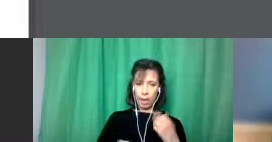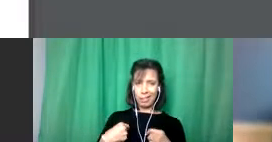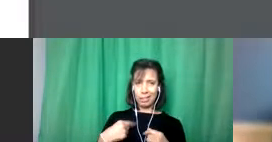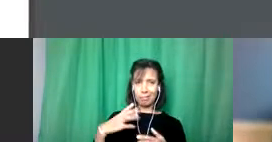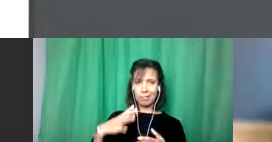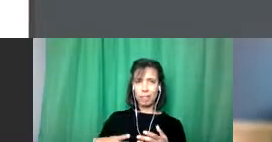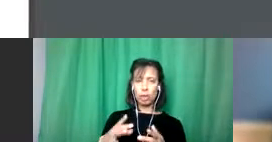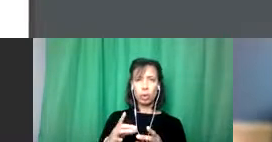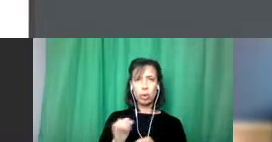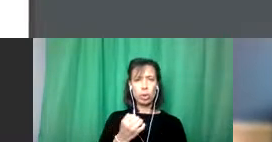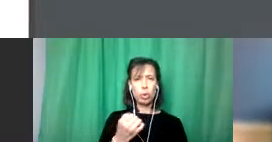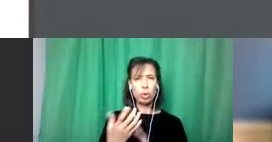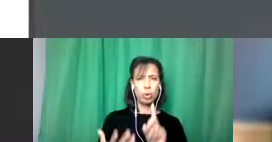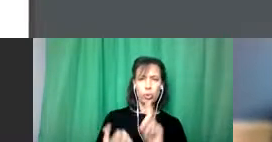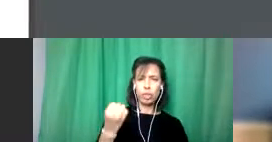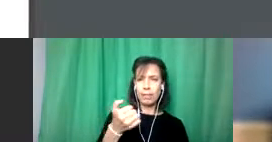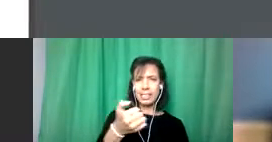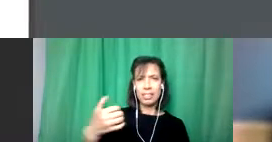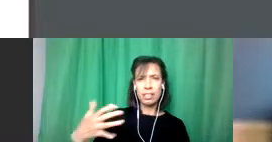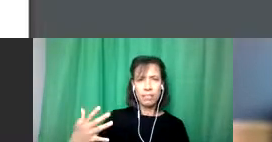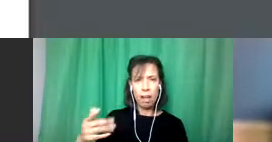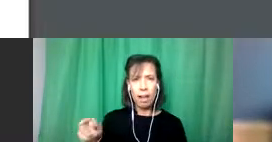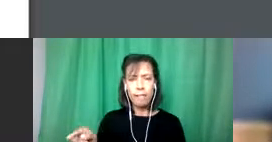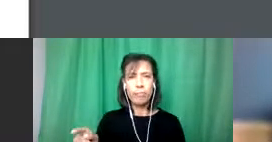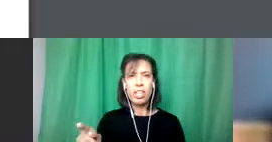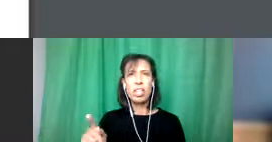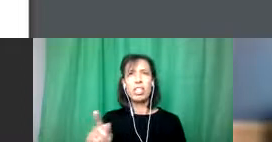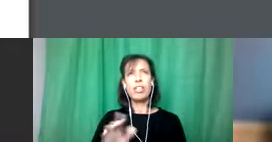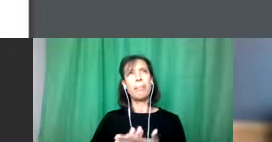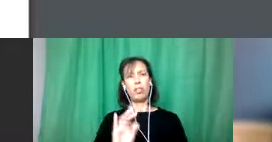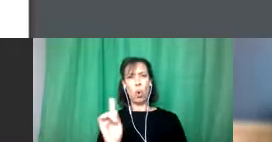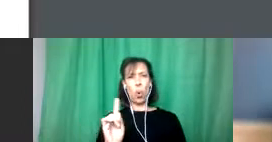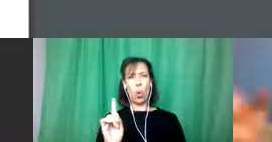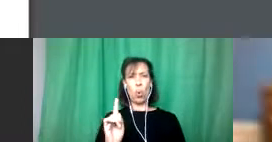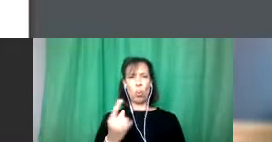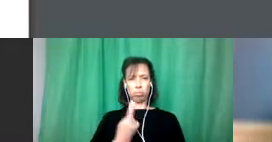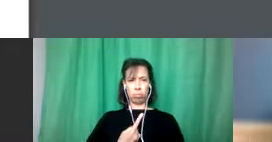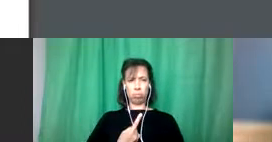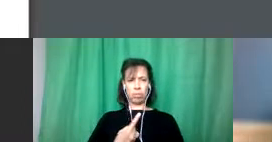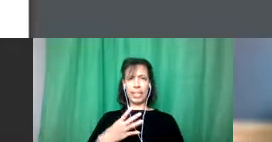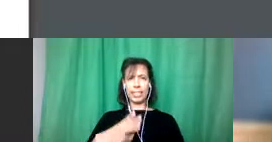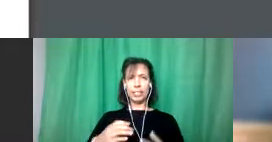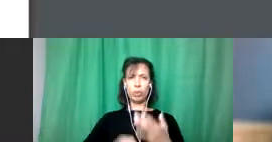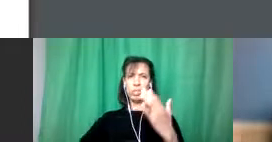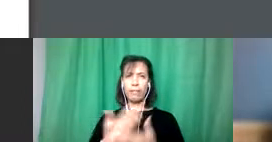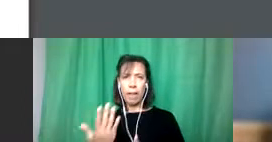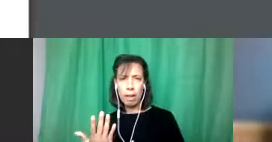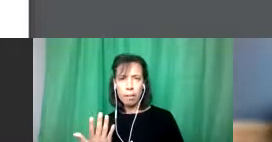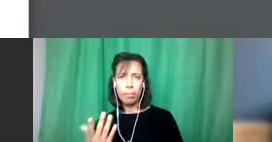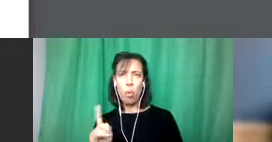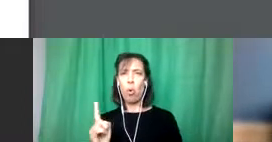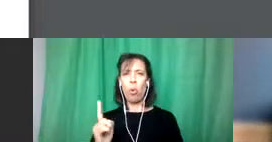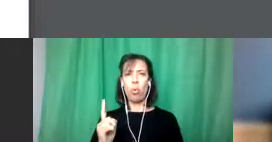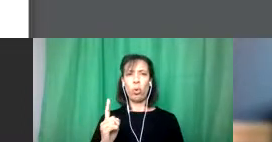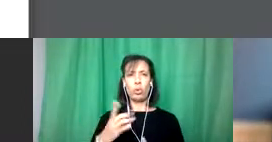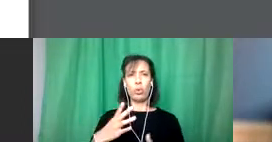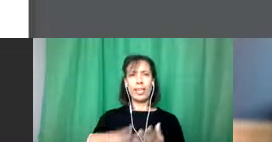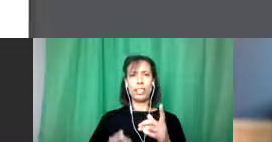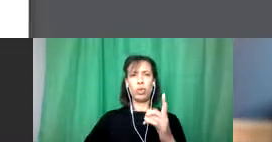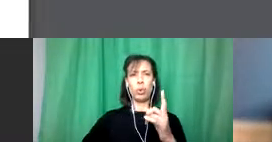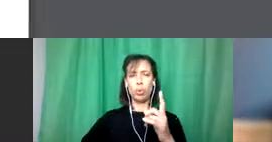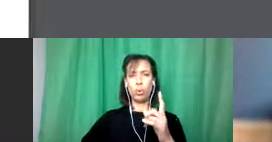I can do now. What do I need to develop? What do I need to improve so that my assignment can also get a 65 or a 70 or a